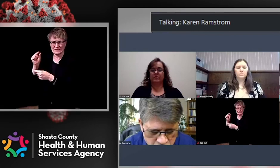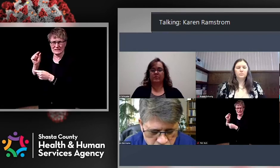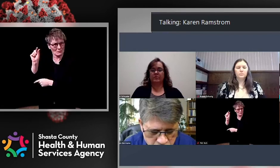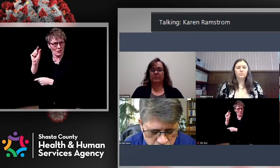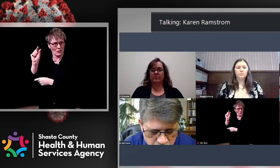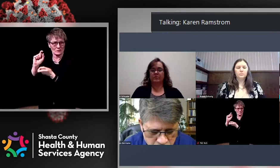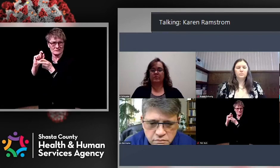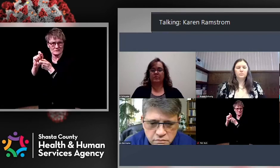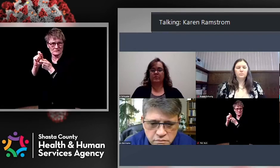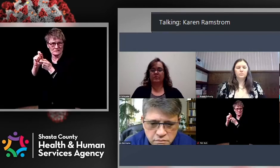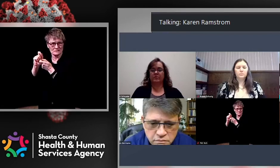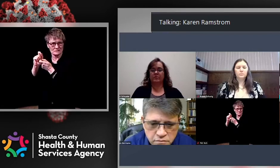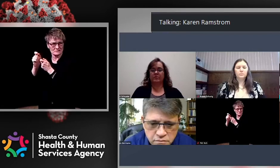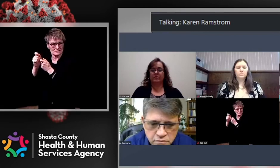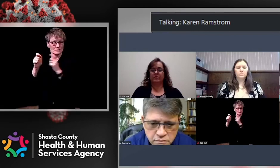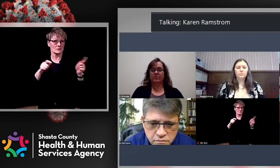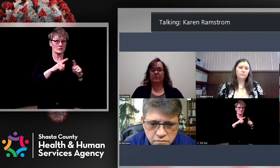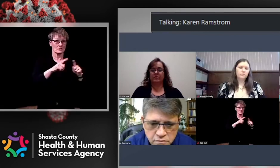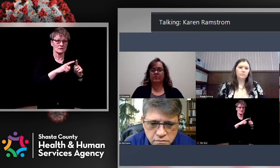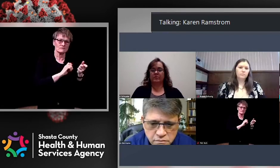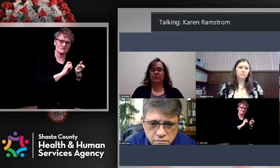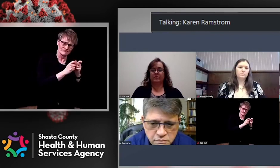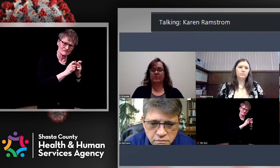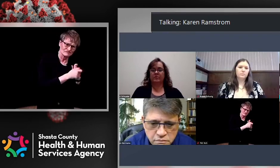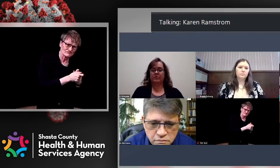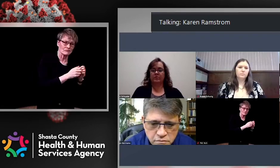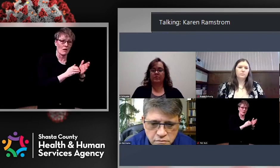the influenza virus is updated every year.